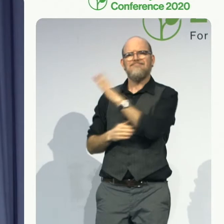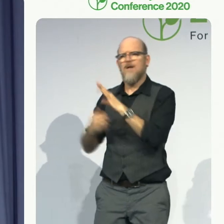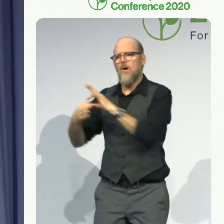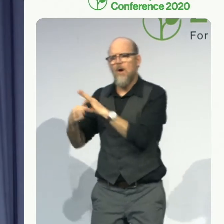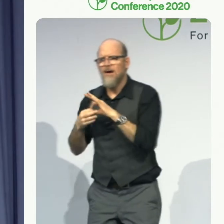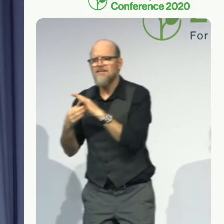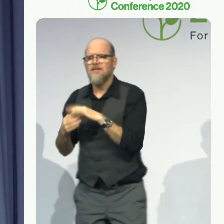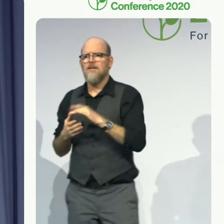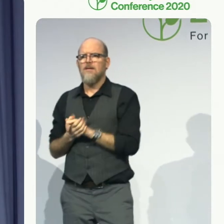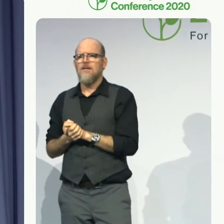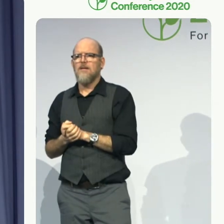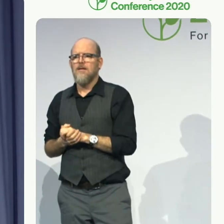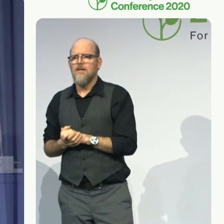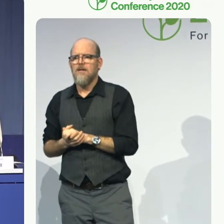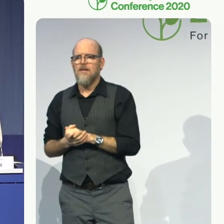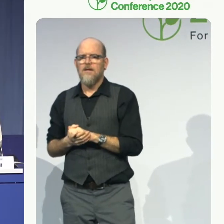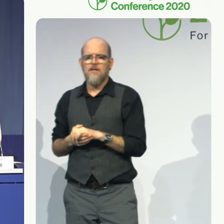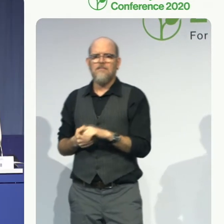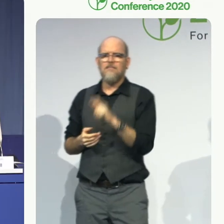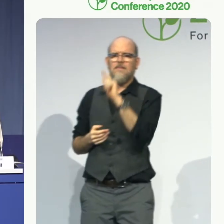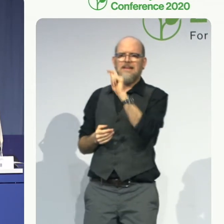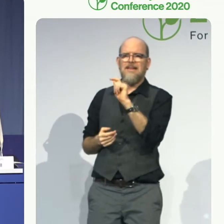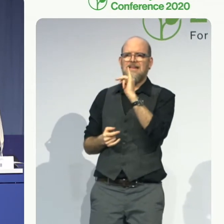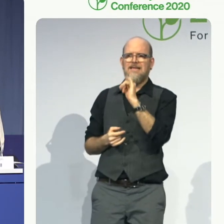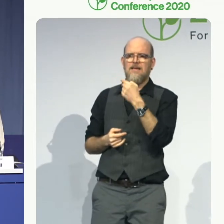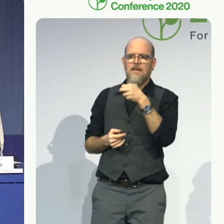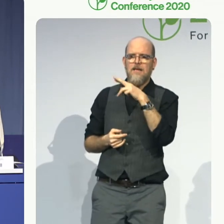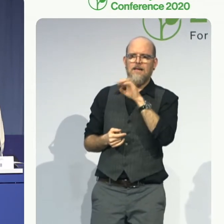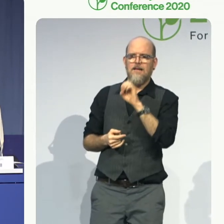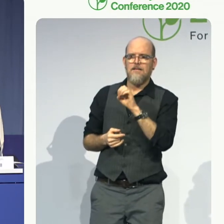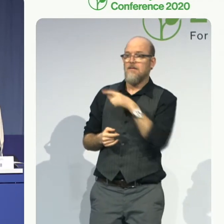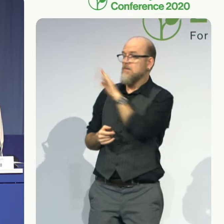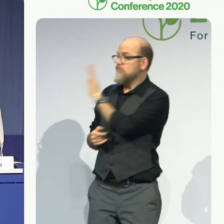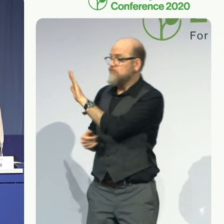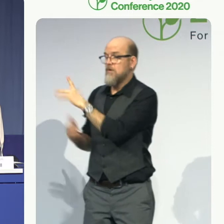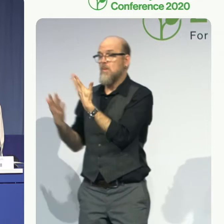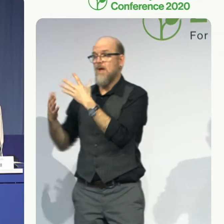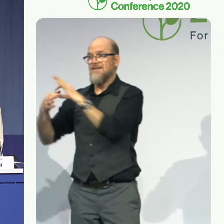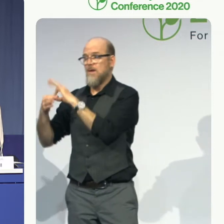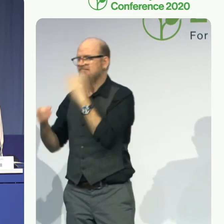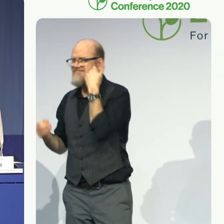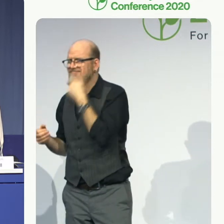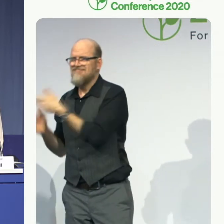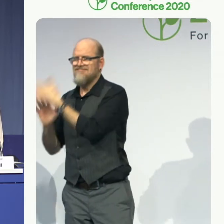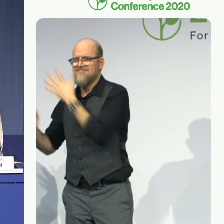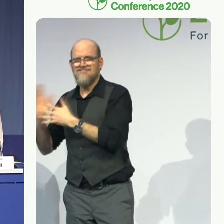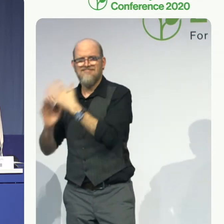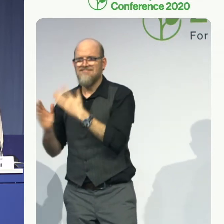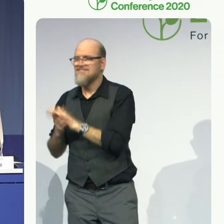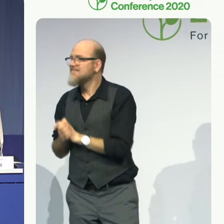yourself and your organization, and we'll go down the row with just introductions.